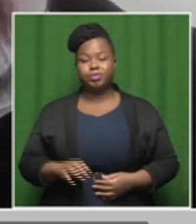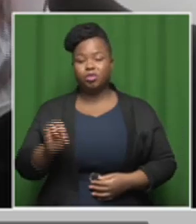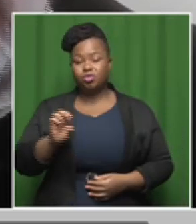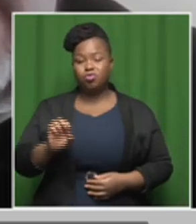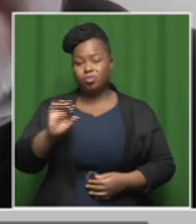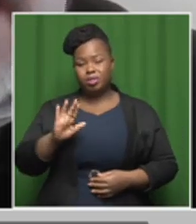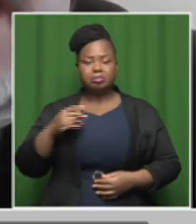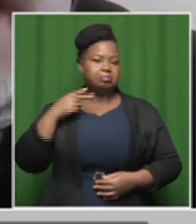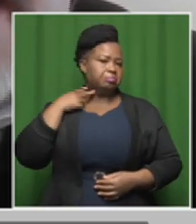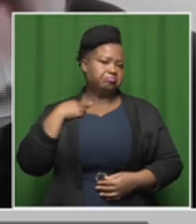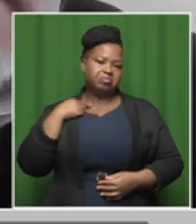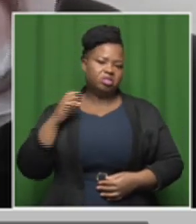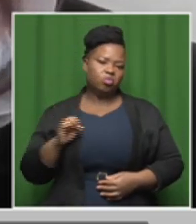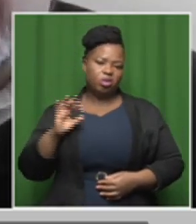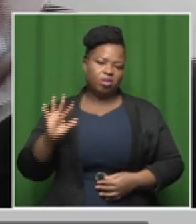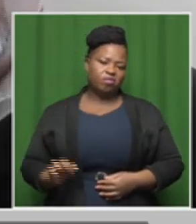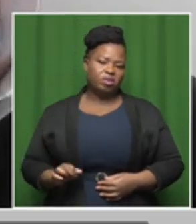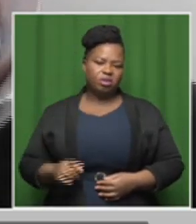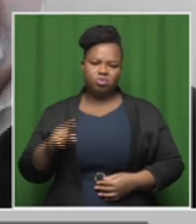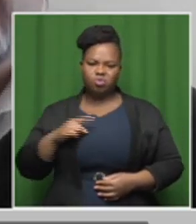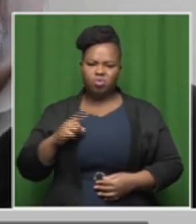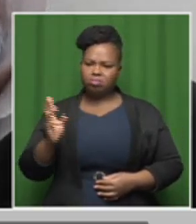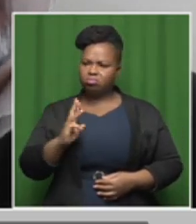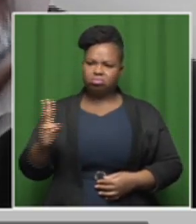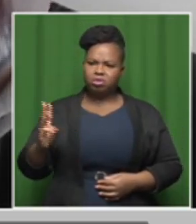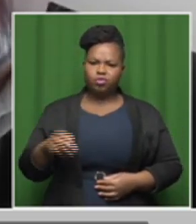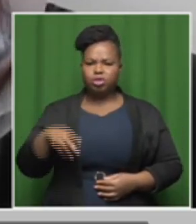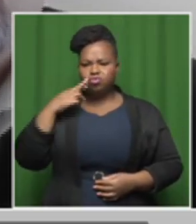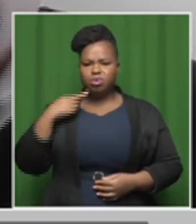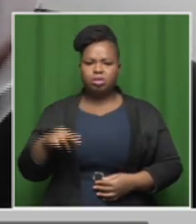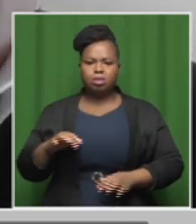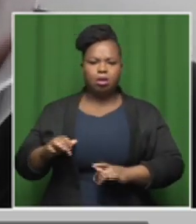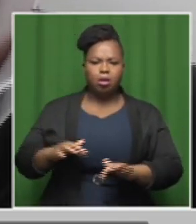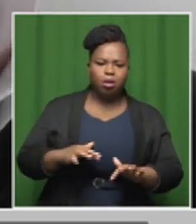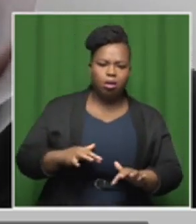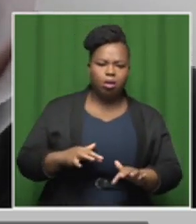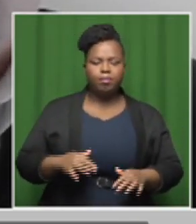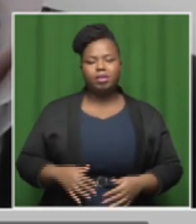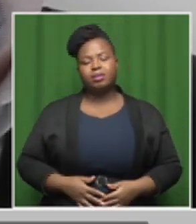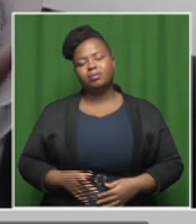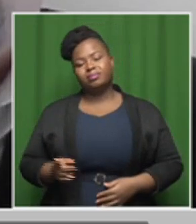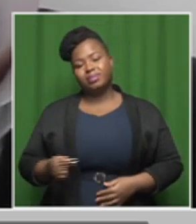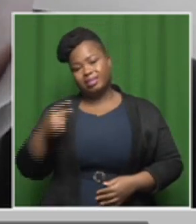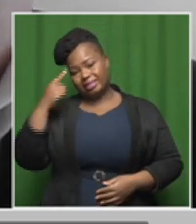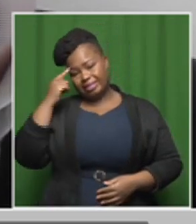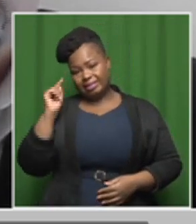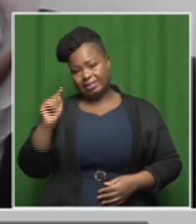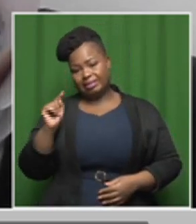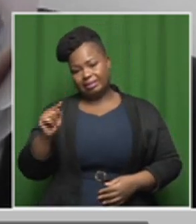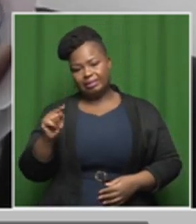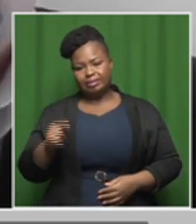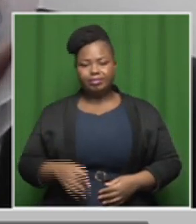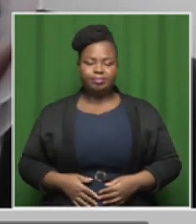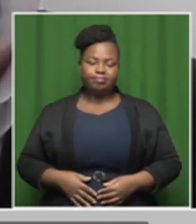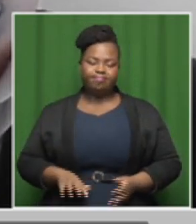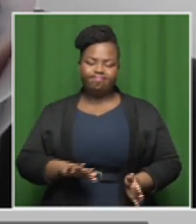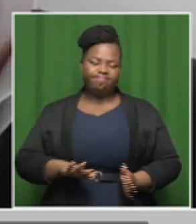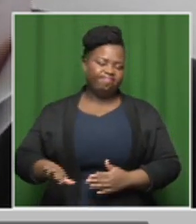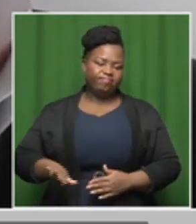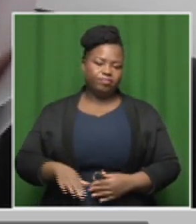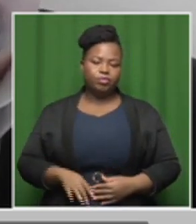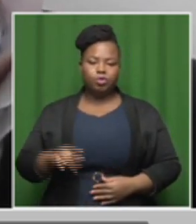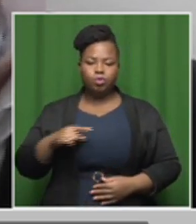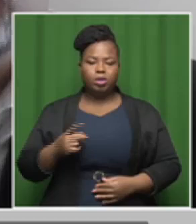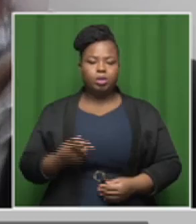South Africa in terms of not condemning Russia for the invasion. I think that is going to be put aside because they're